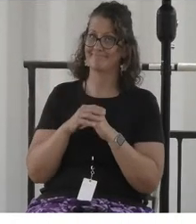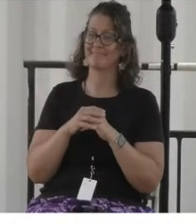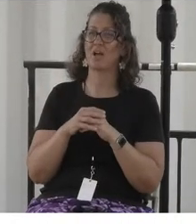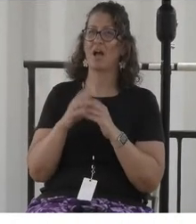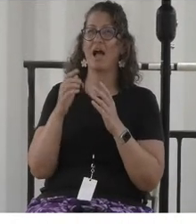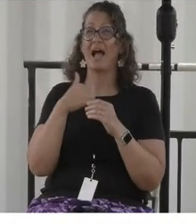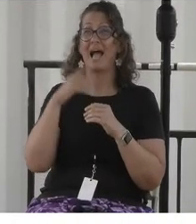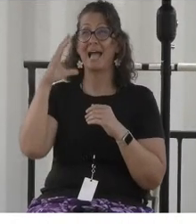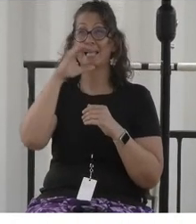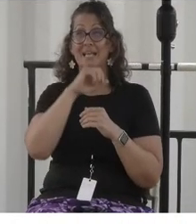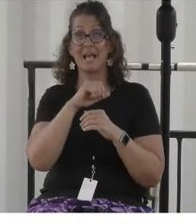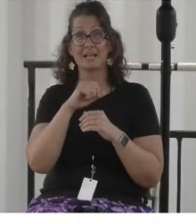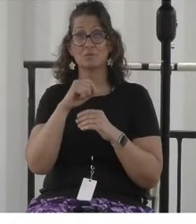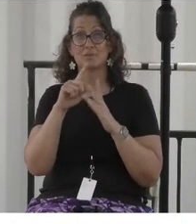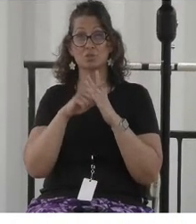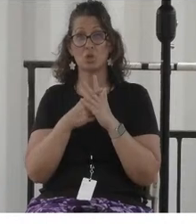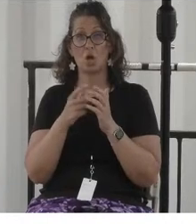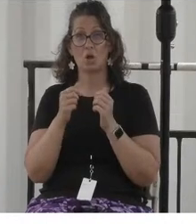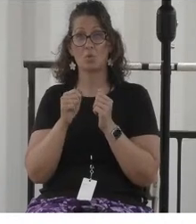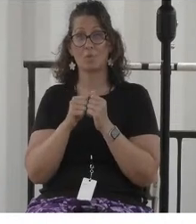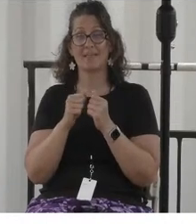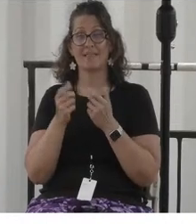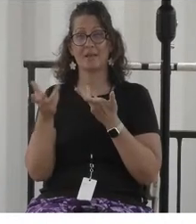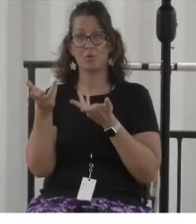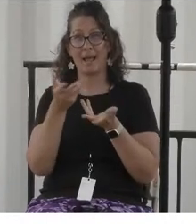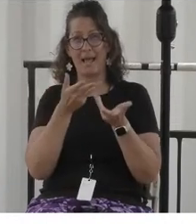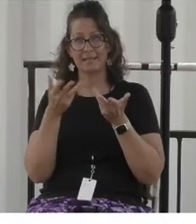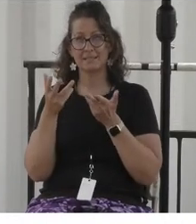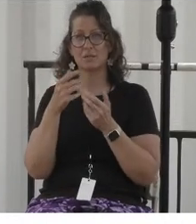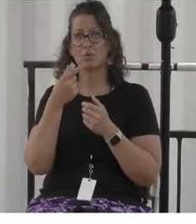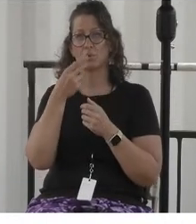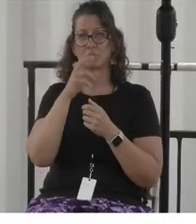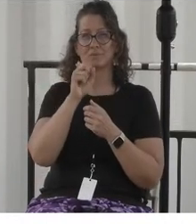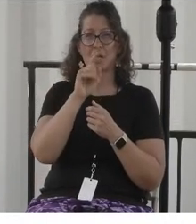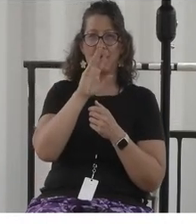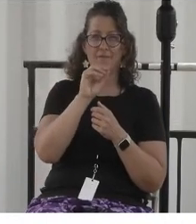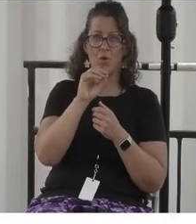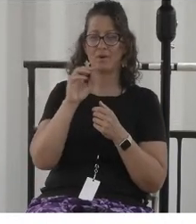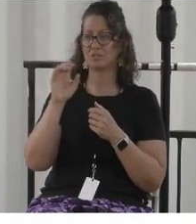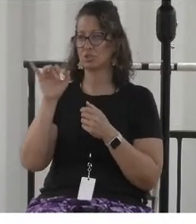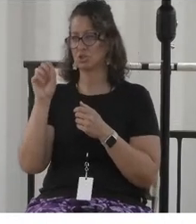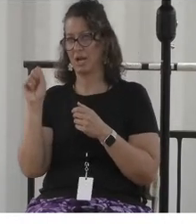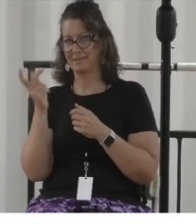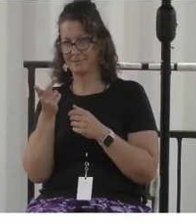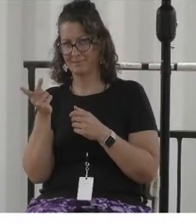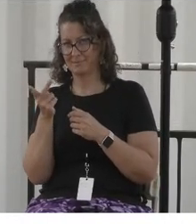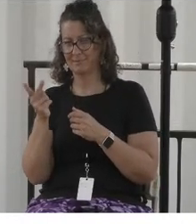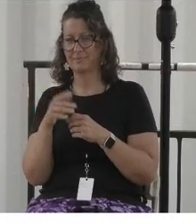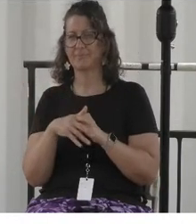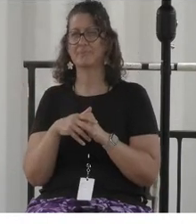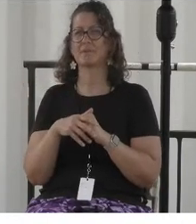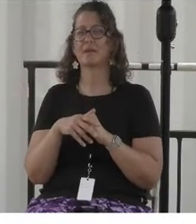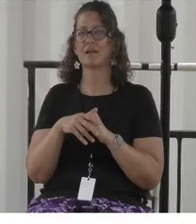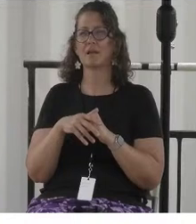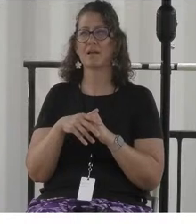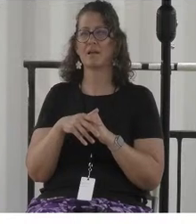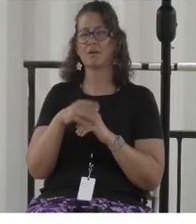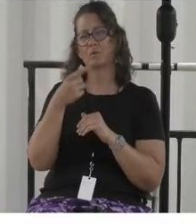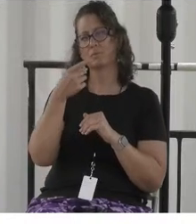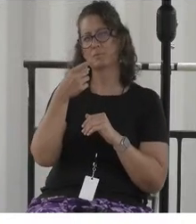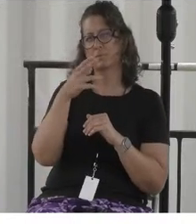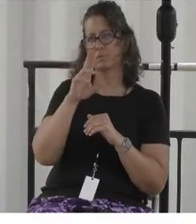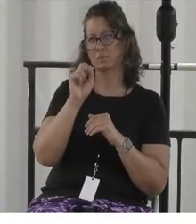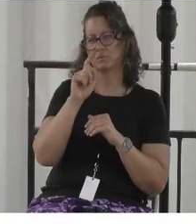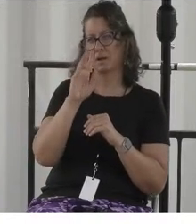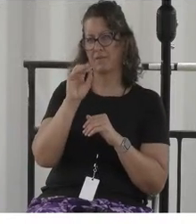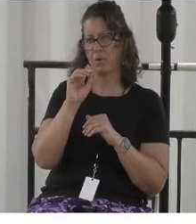guess I thought we would do was start between this interaction between Gustavo and what Jess were talking about. And so Gustavo, I was wondering if you can